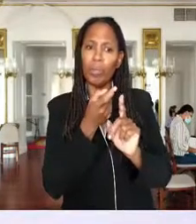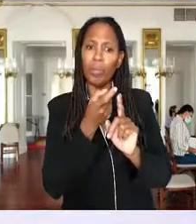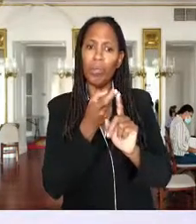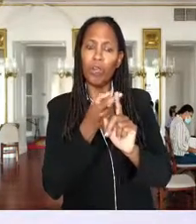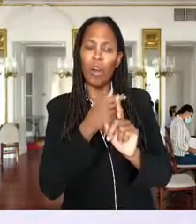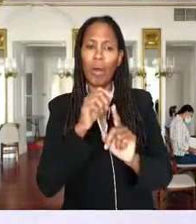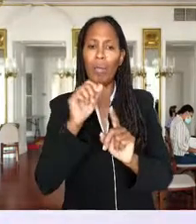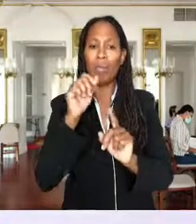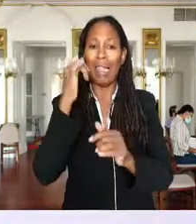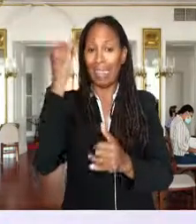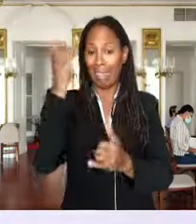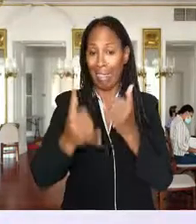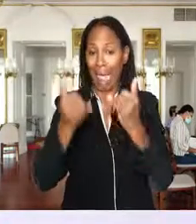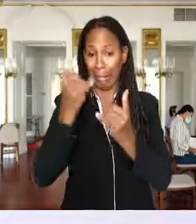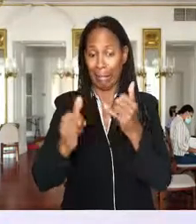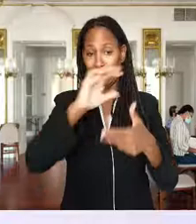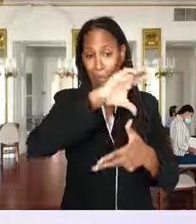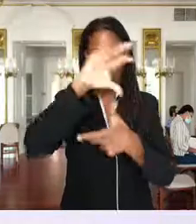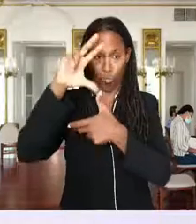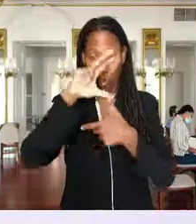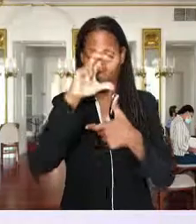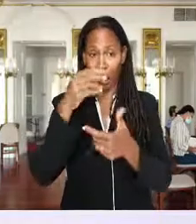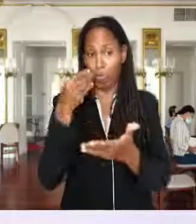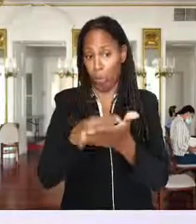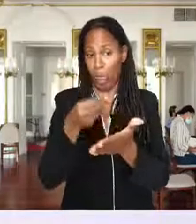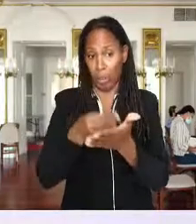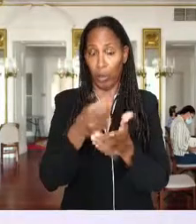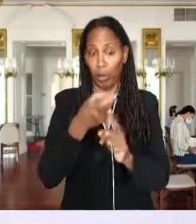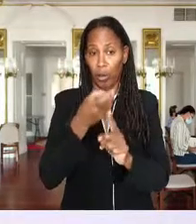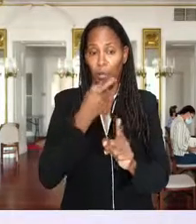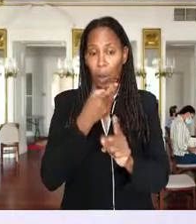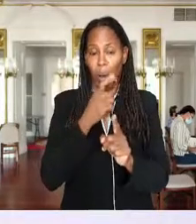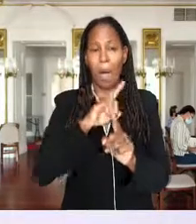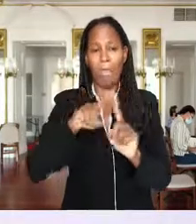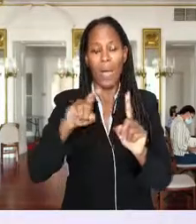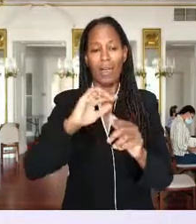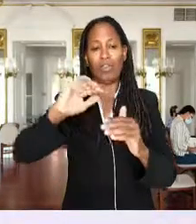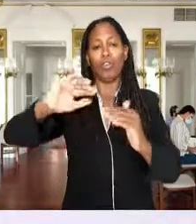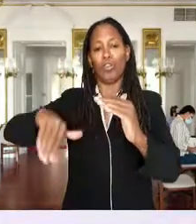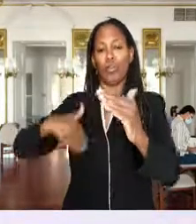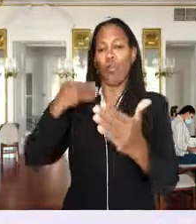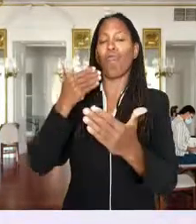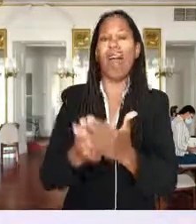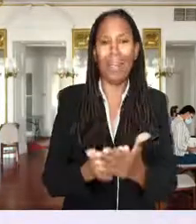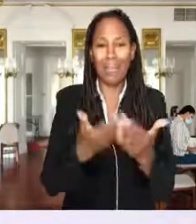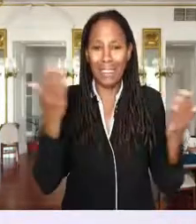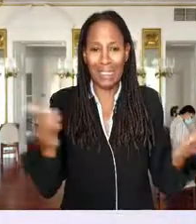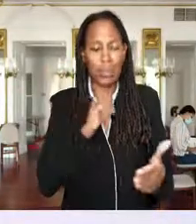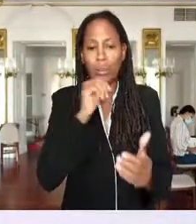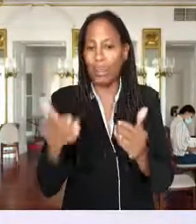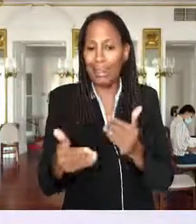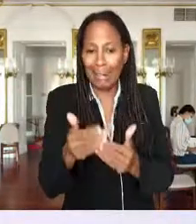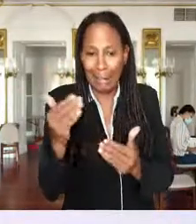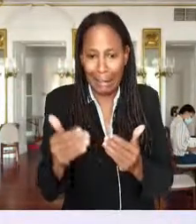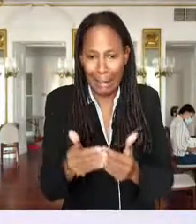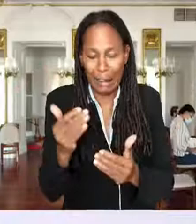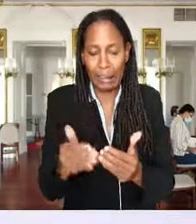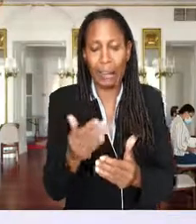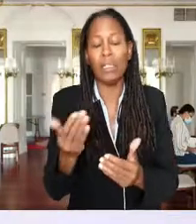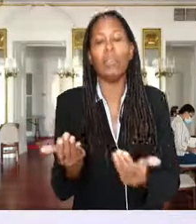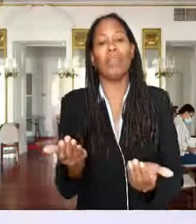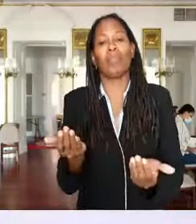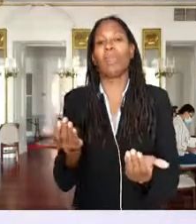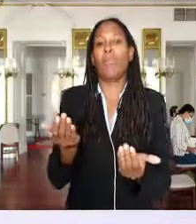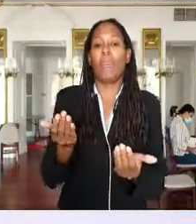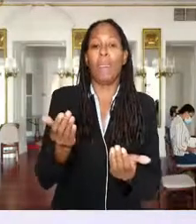the last storm that we had. But getting to this point was not easy. It is a daily battle with